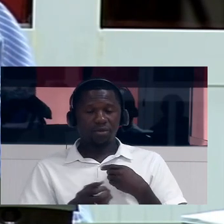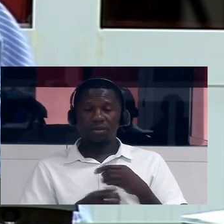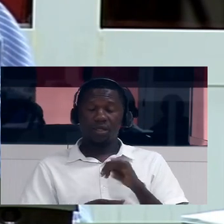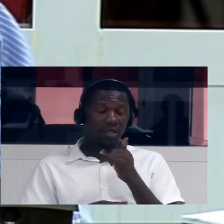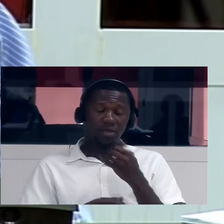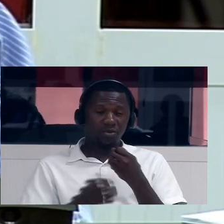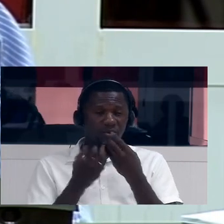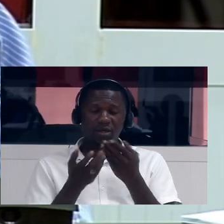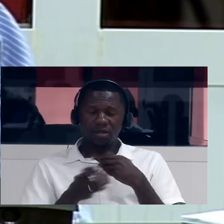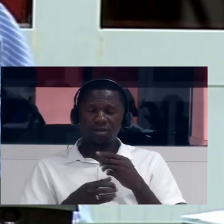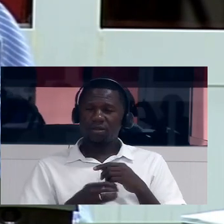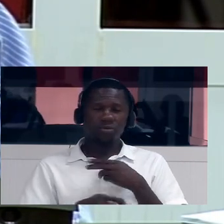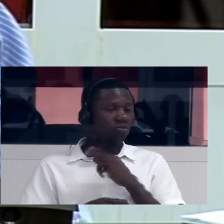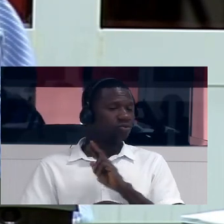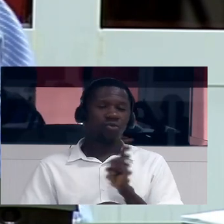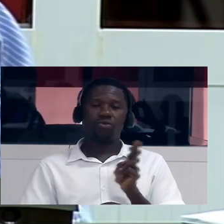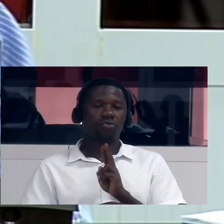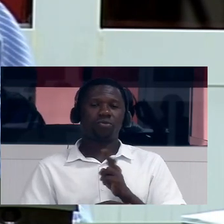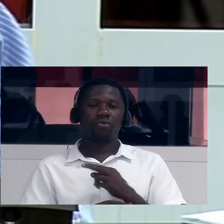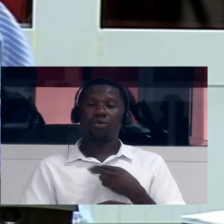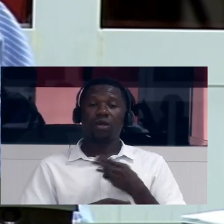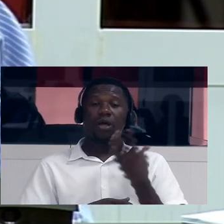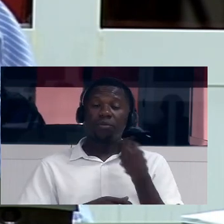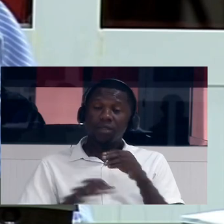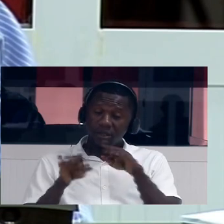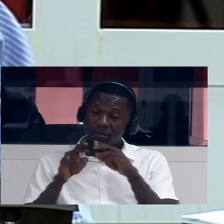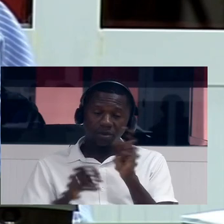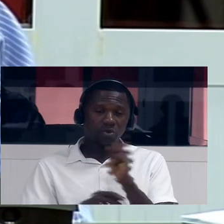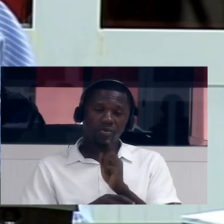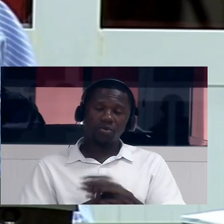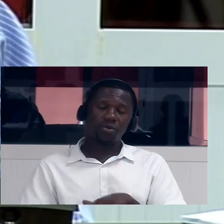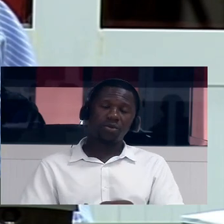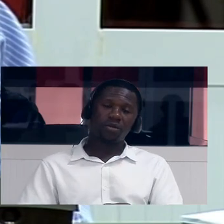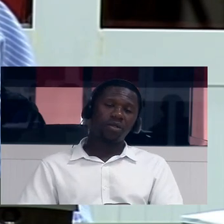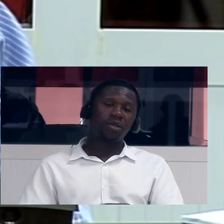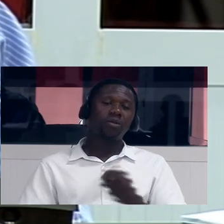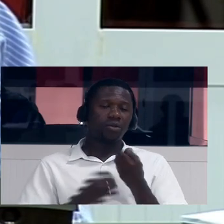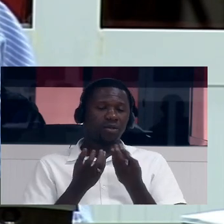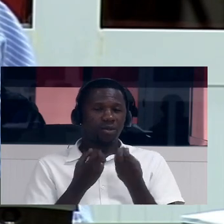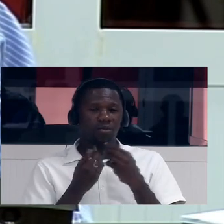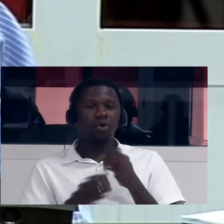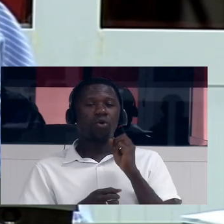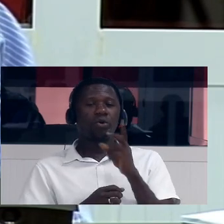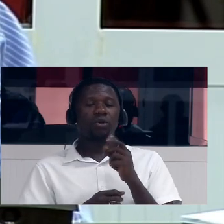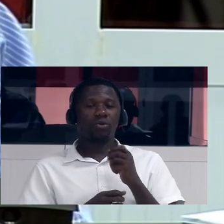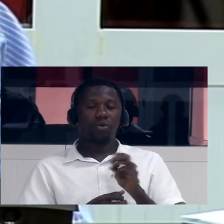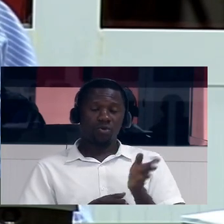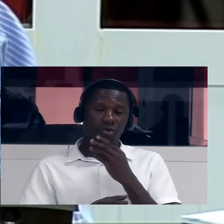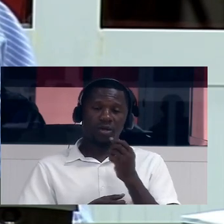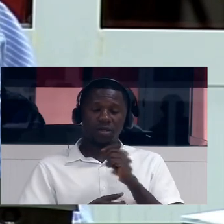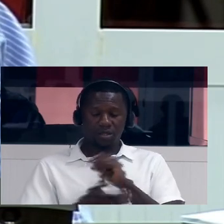ahead. I cannot dismiss them. They have not done anything wrong as far as I'm concerned." And then he said to me, "Okay, you can go and just write their